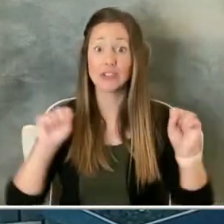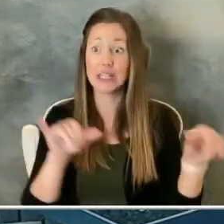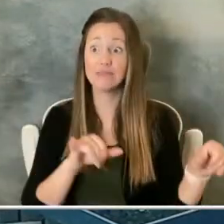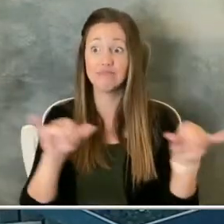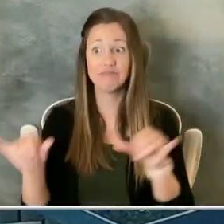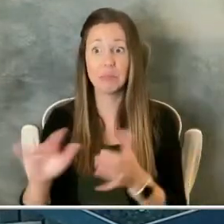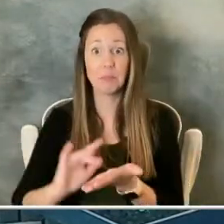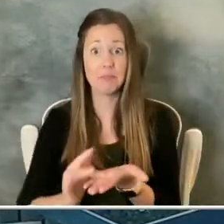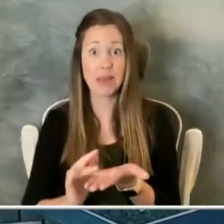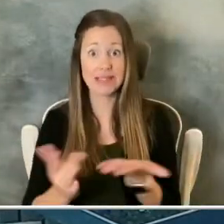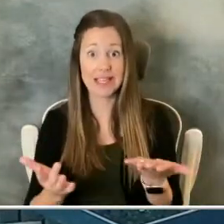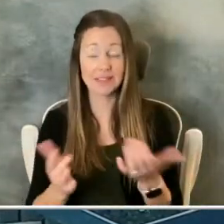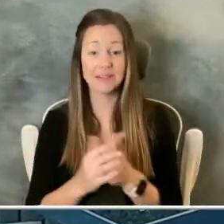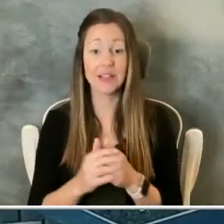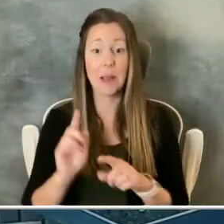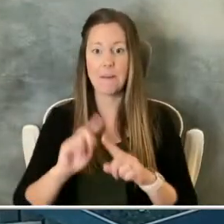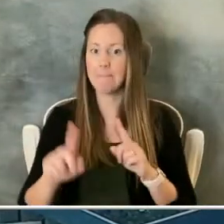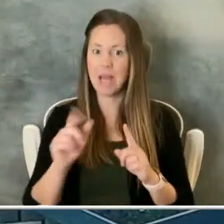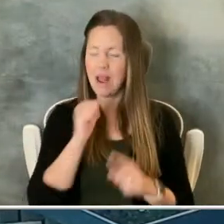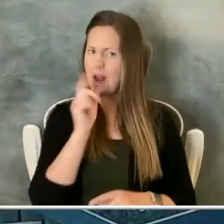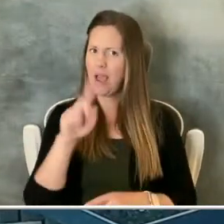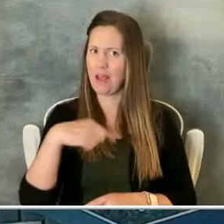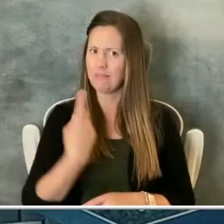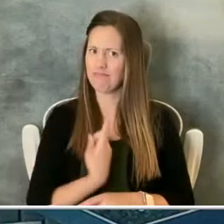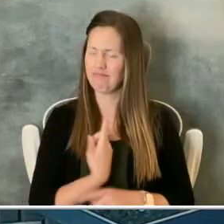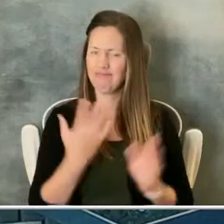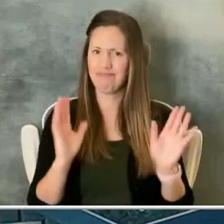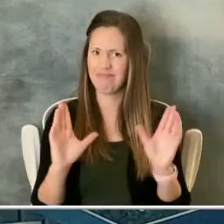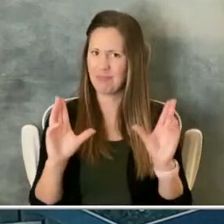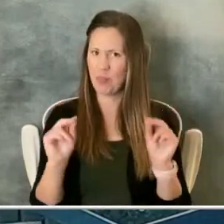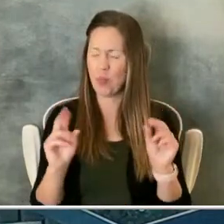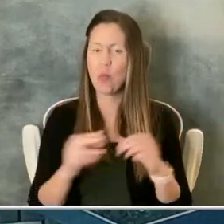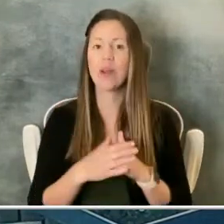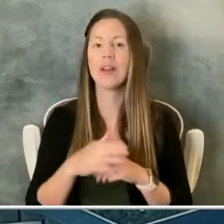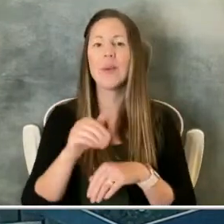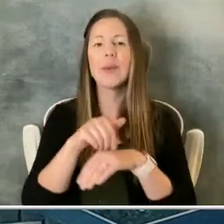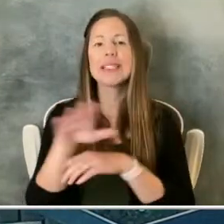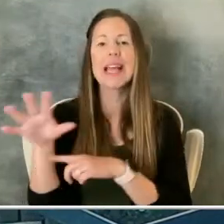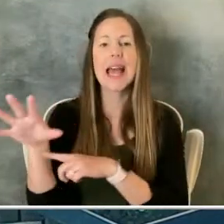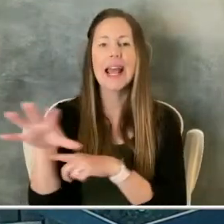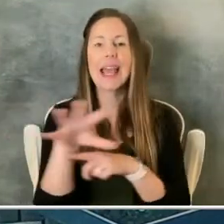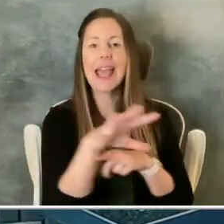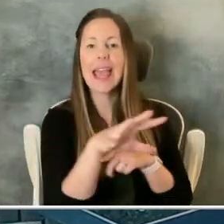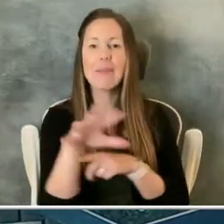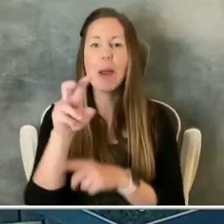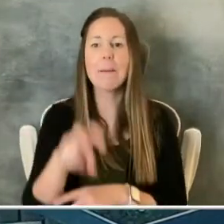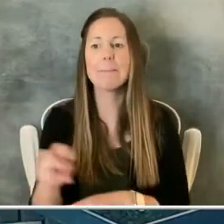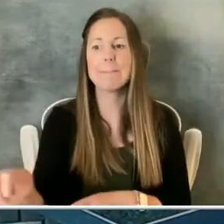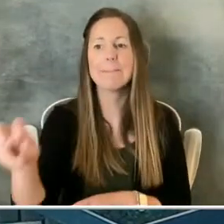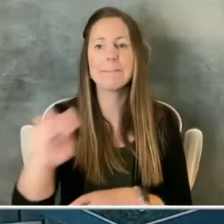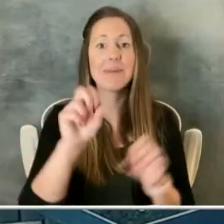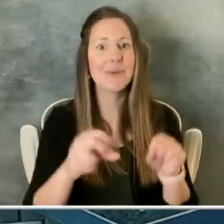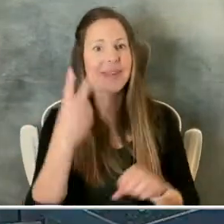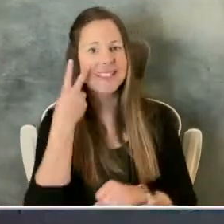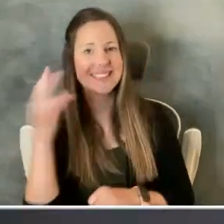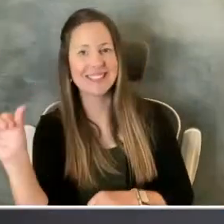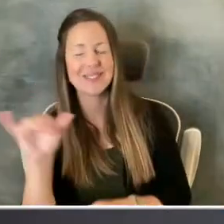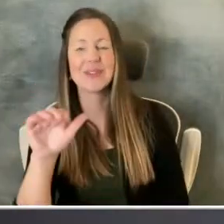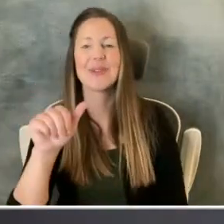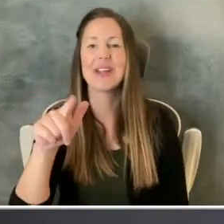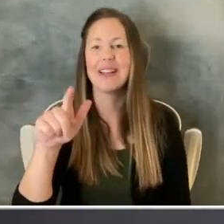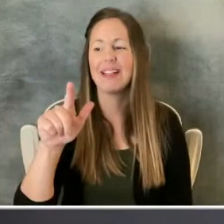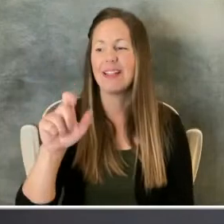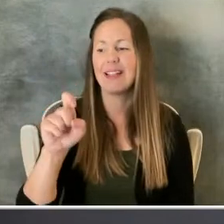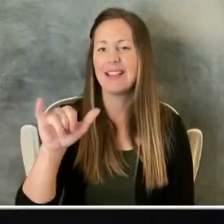it from doctors like me, we sent a camera so you can see it too. Here's Alexis Del Cid.